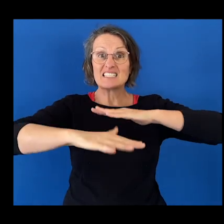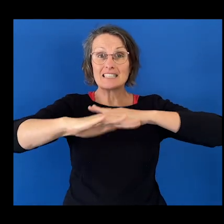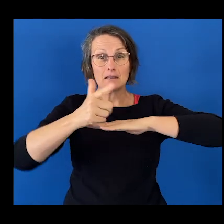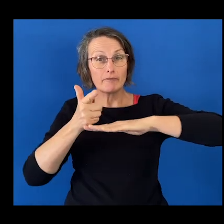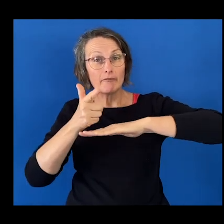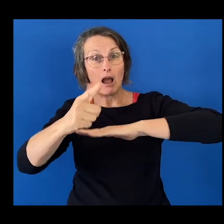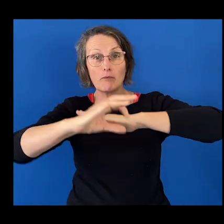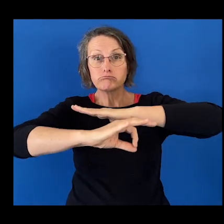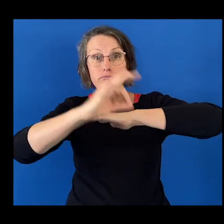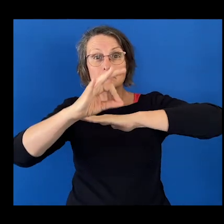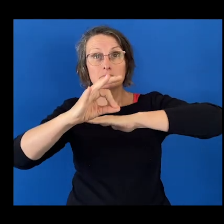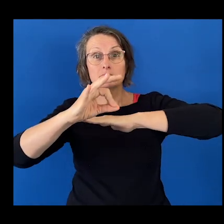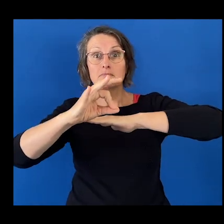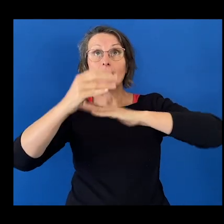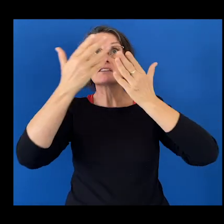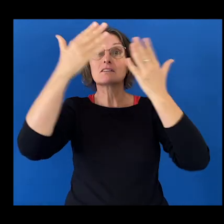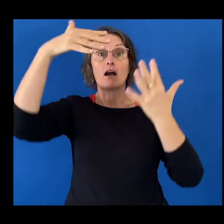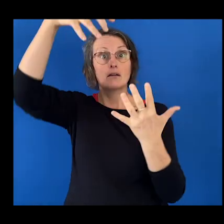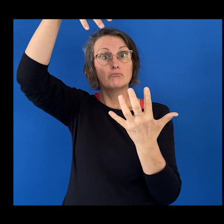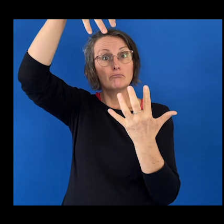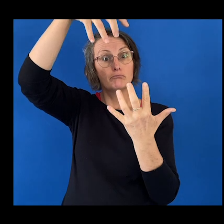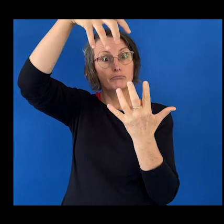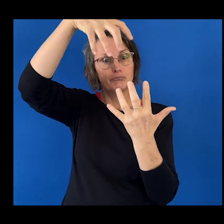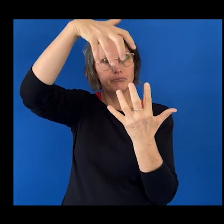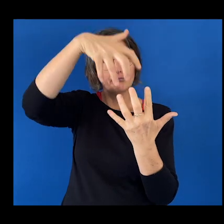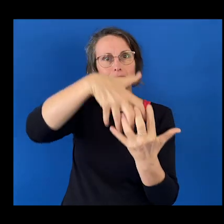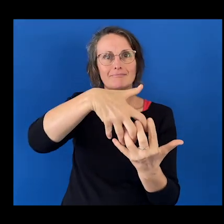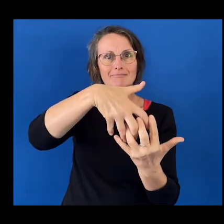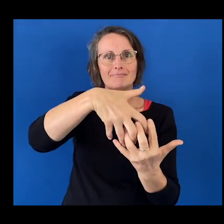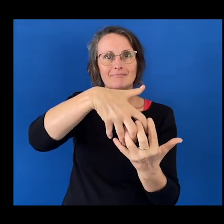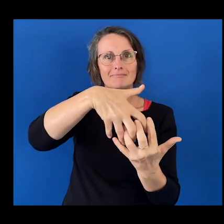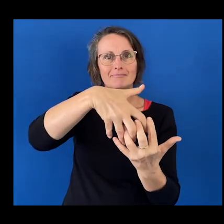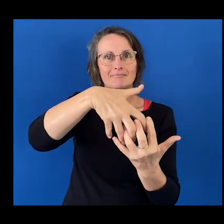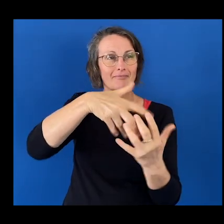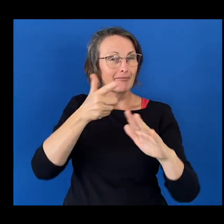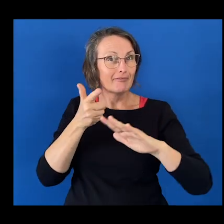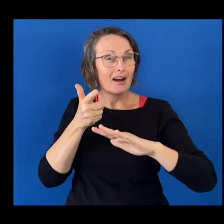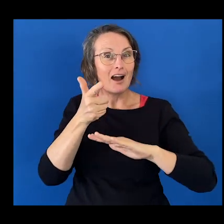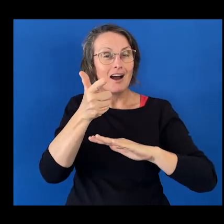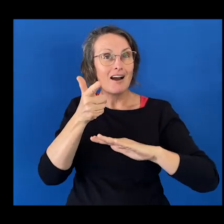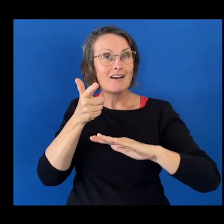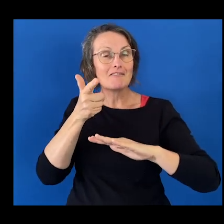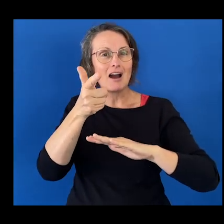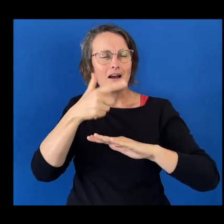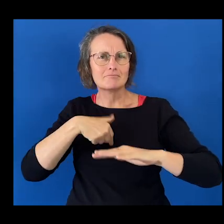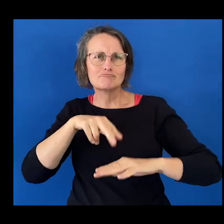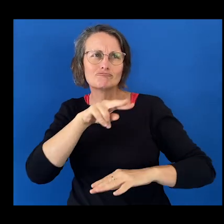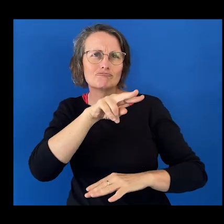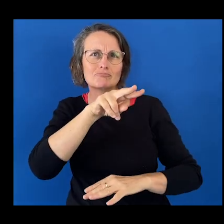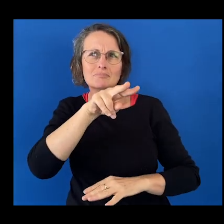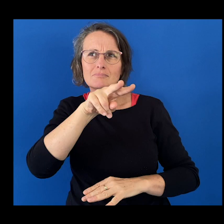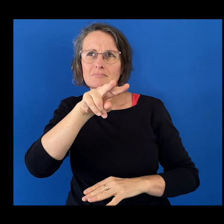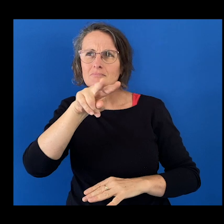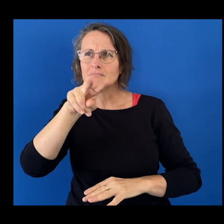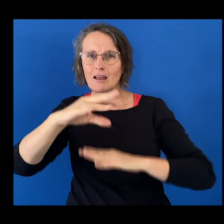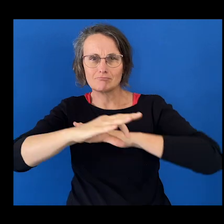sky kind of blend. They just become one vastness, and you're confronted by